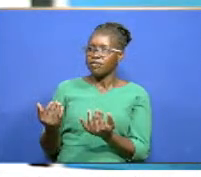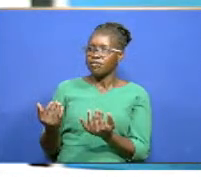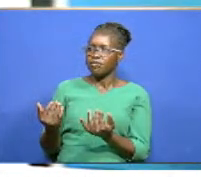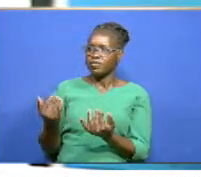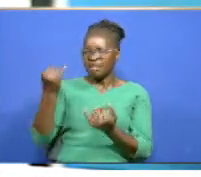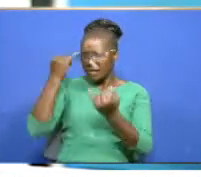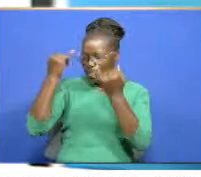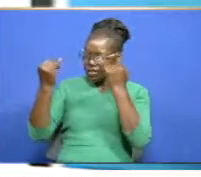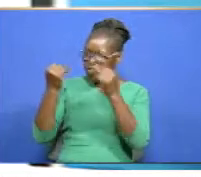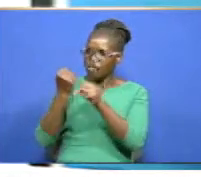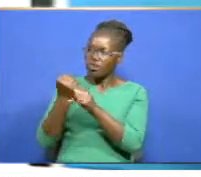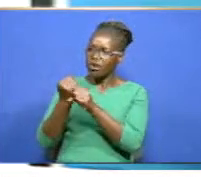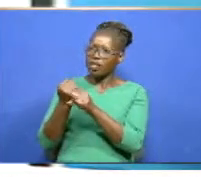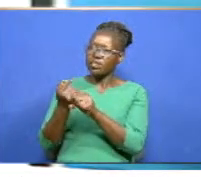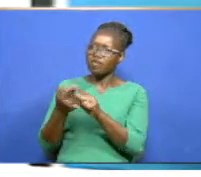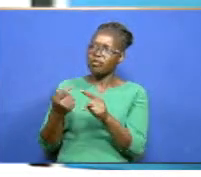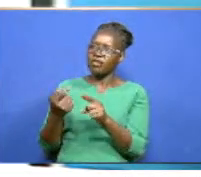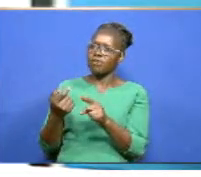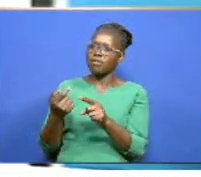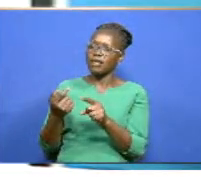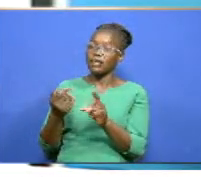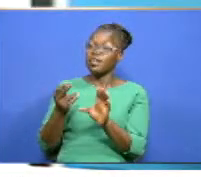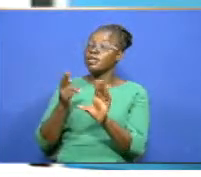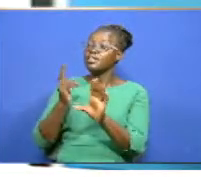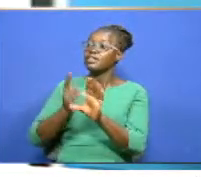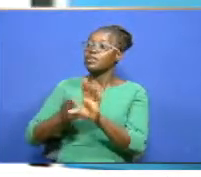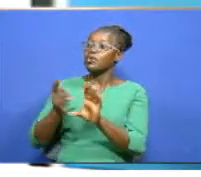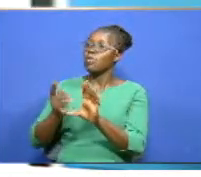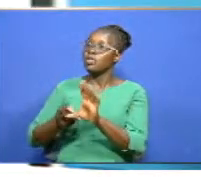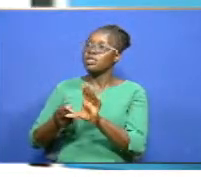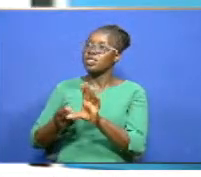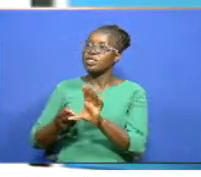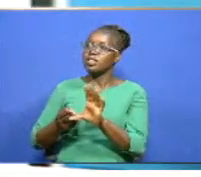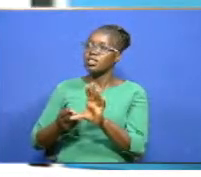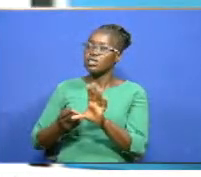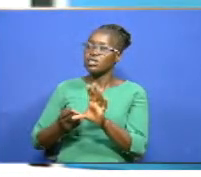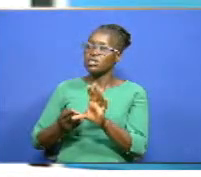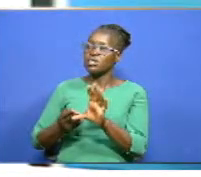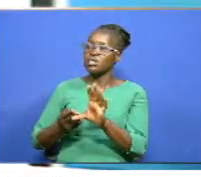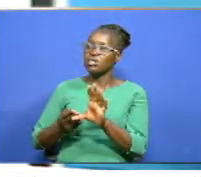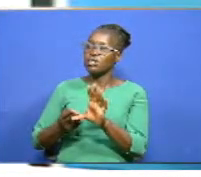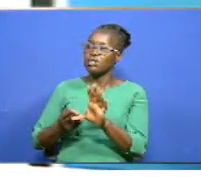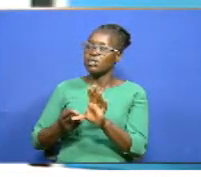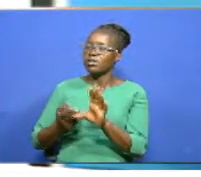idea of working from the reverse psychology of being